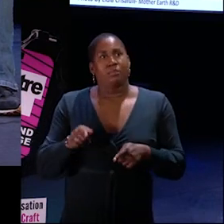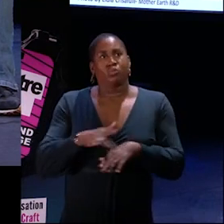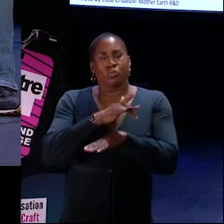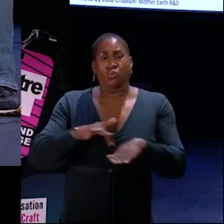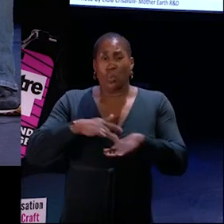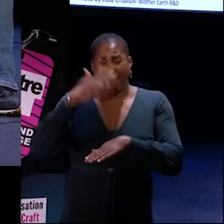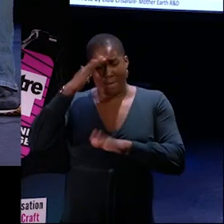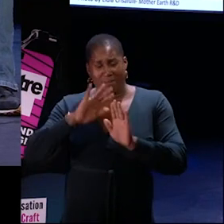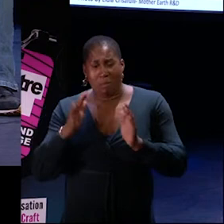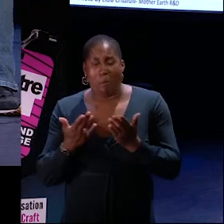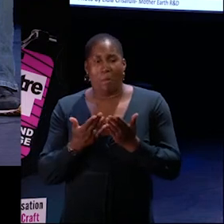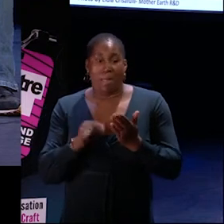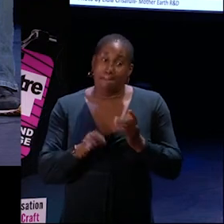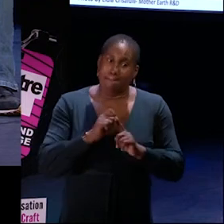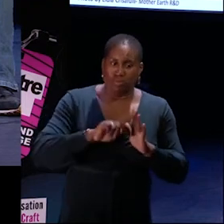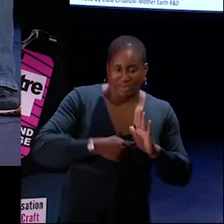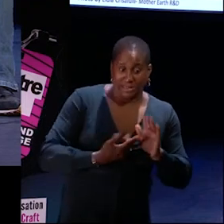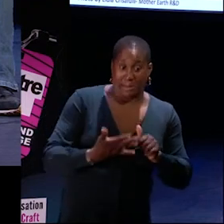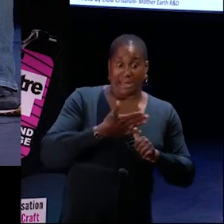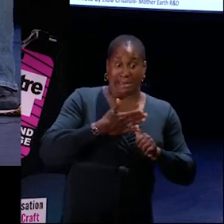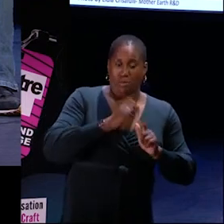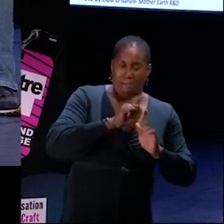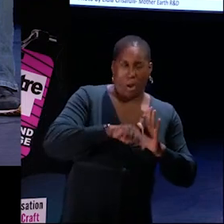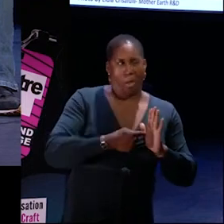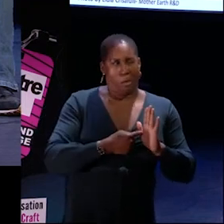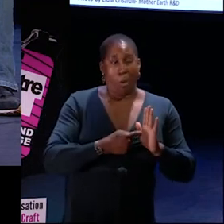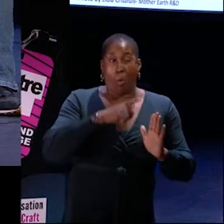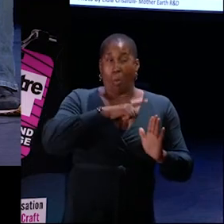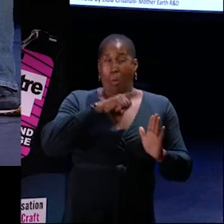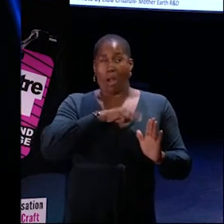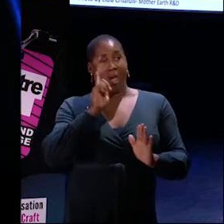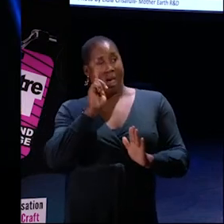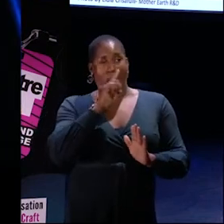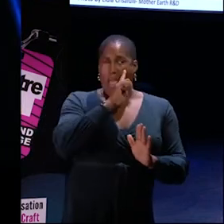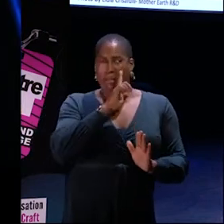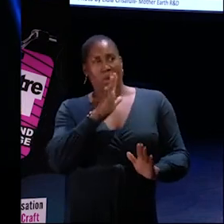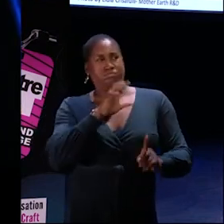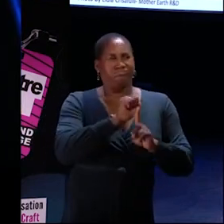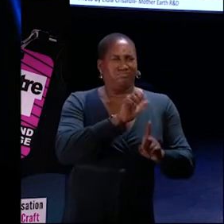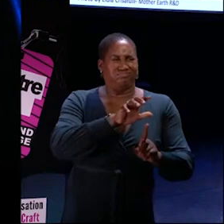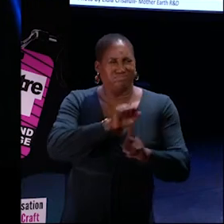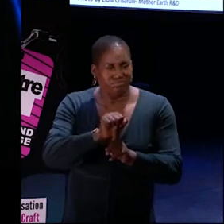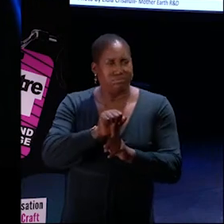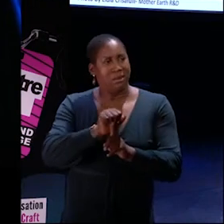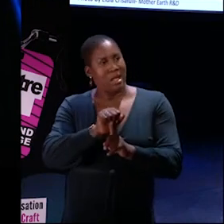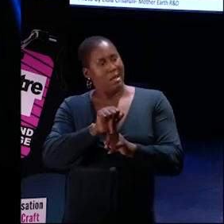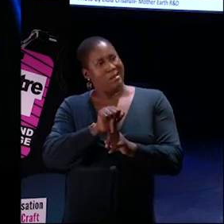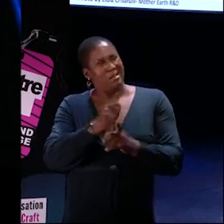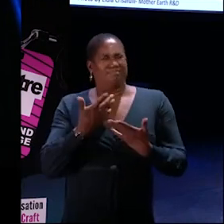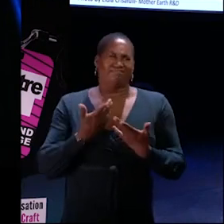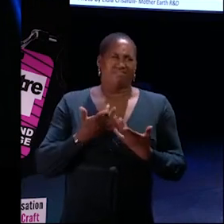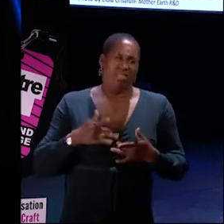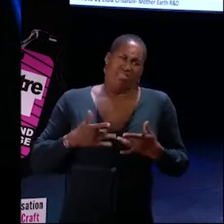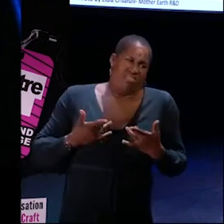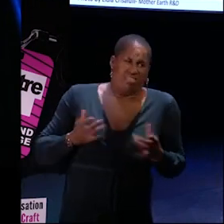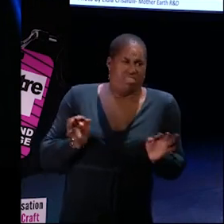started as a project because I was noticing a lot of apathy in the topic around me, as well as like